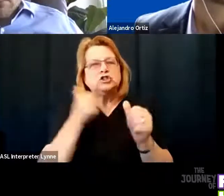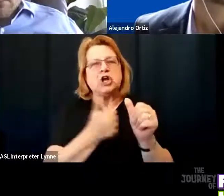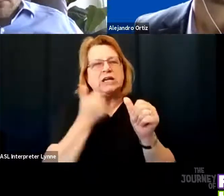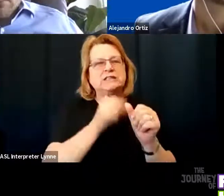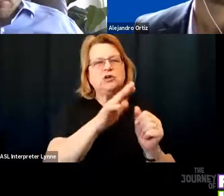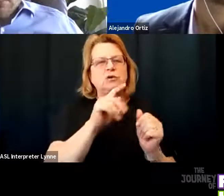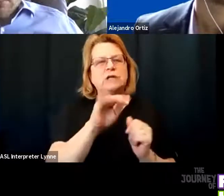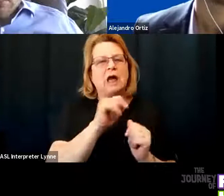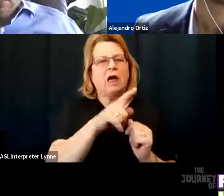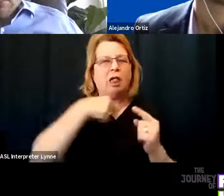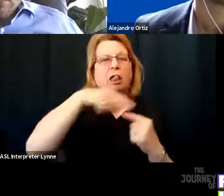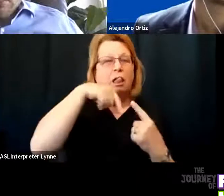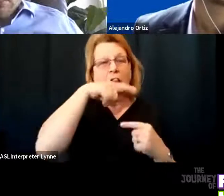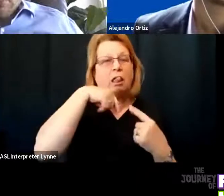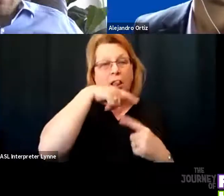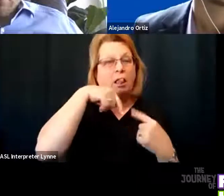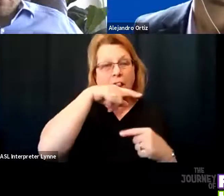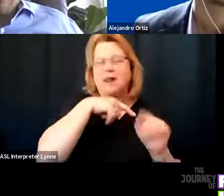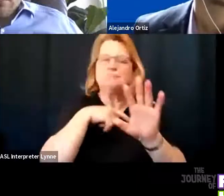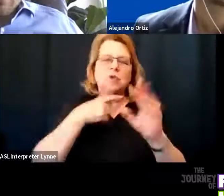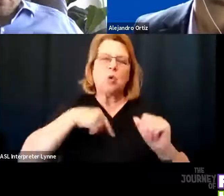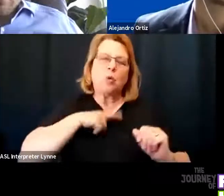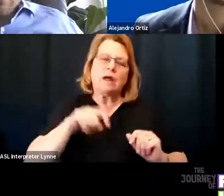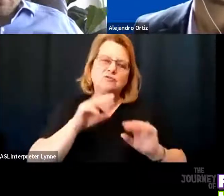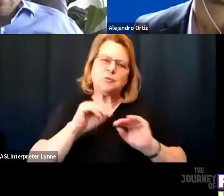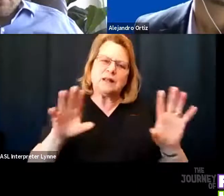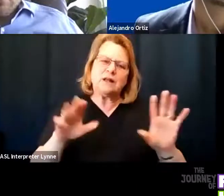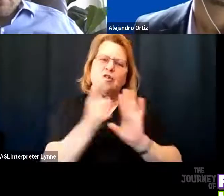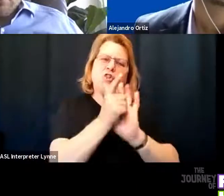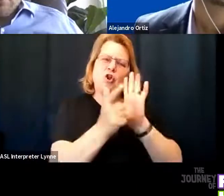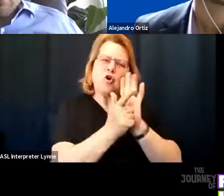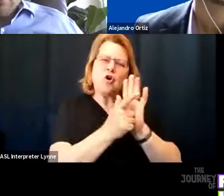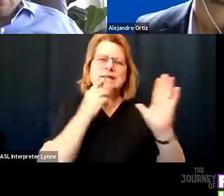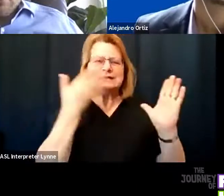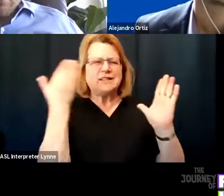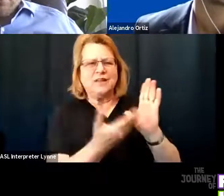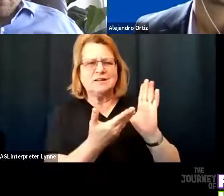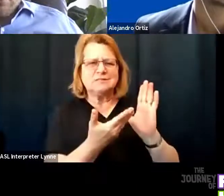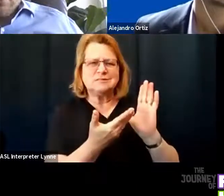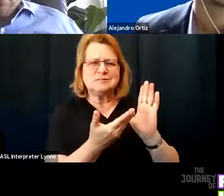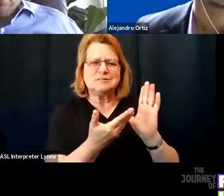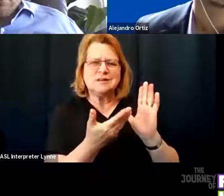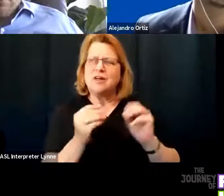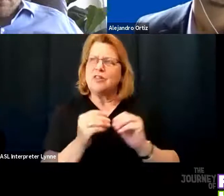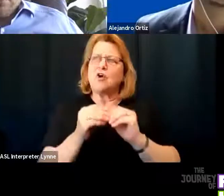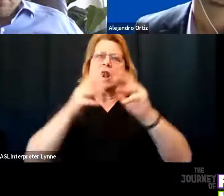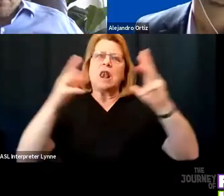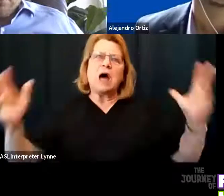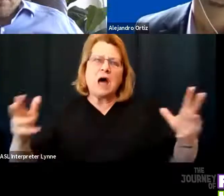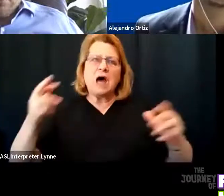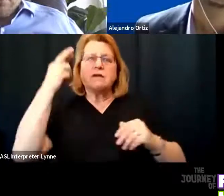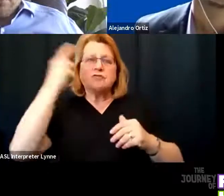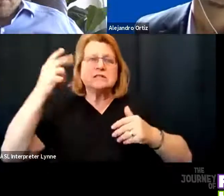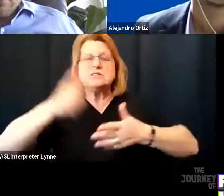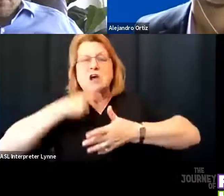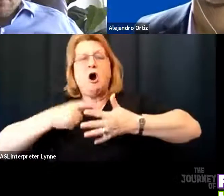just be very clear, the law is the law, and there is a lot of justification